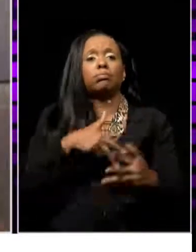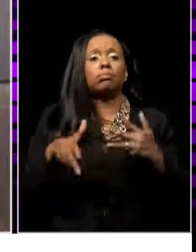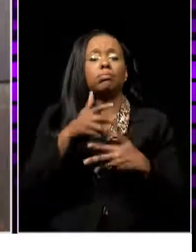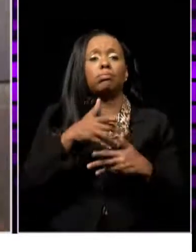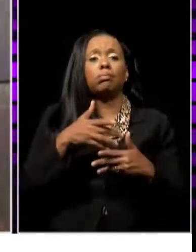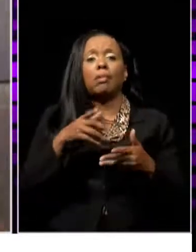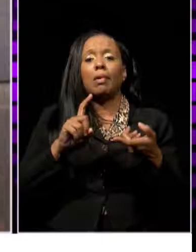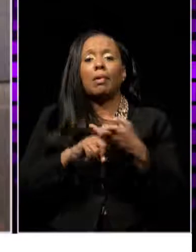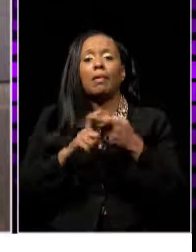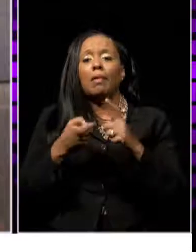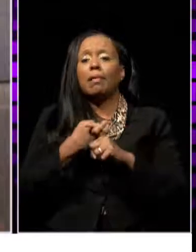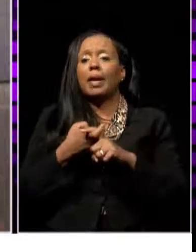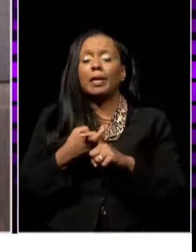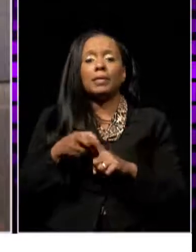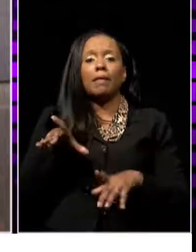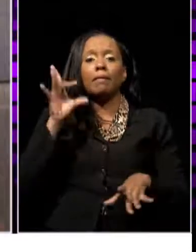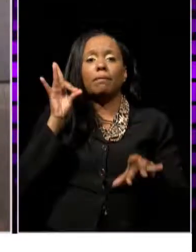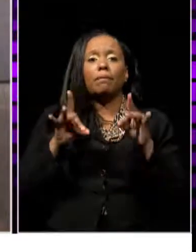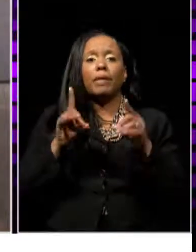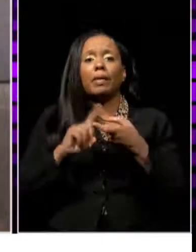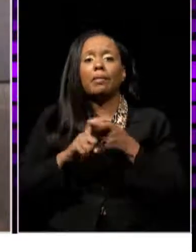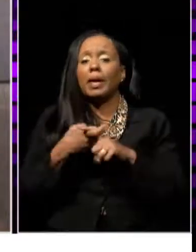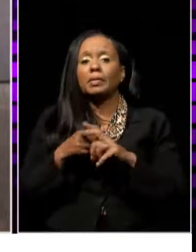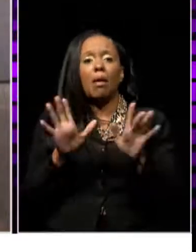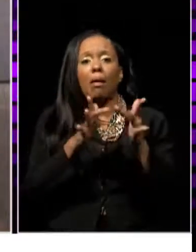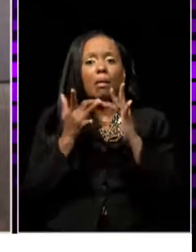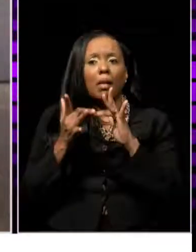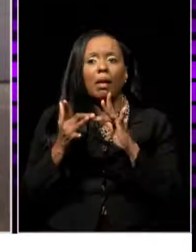just do things that we don't believe. So